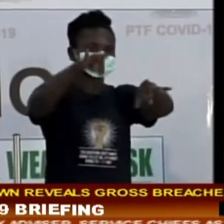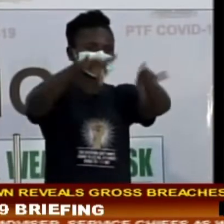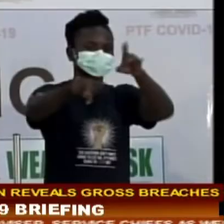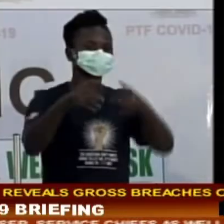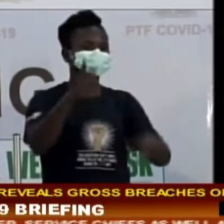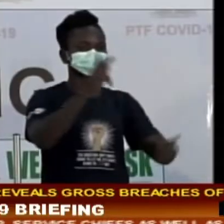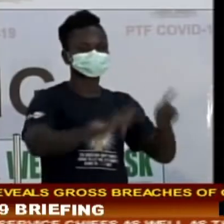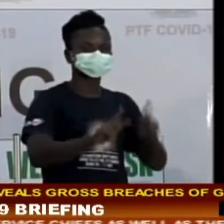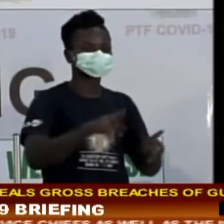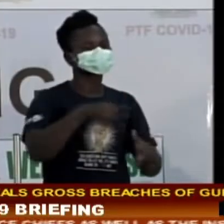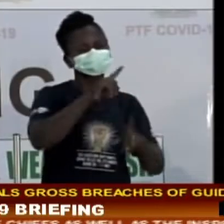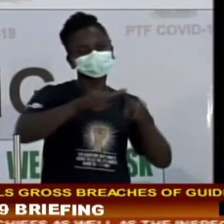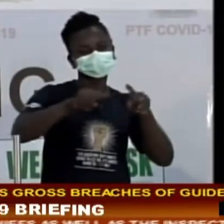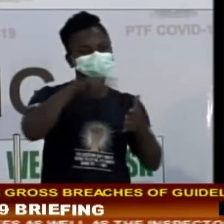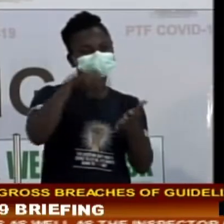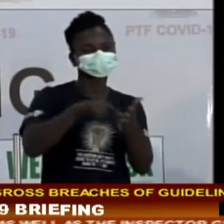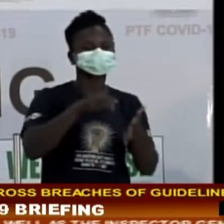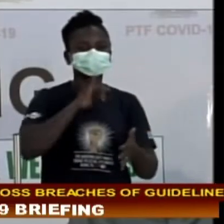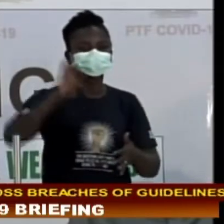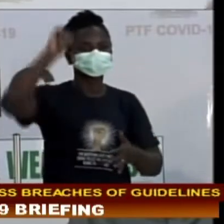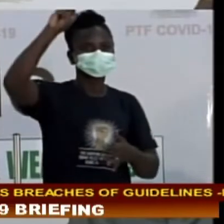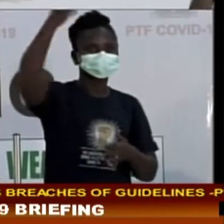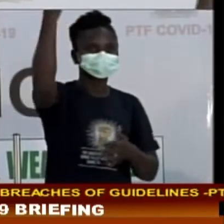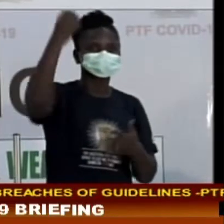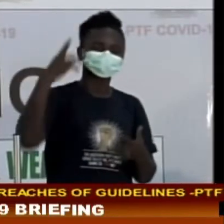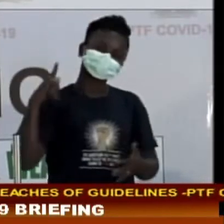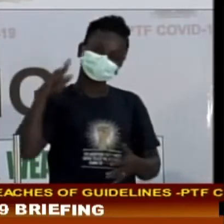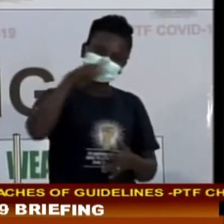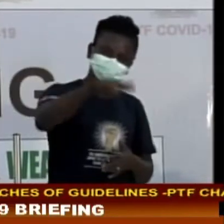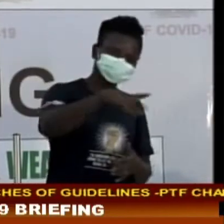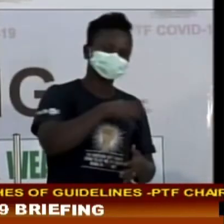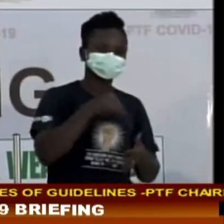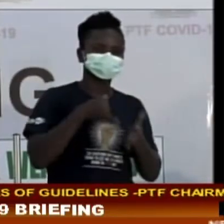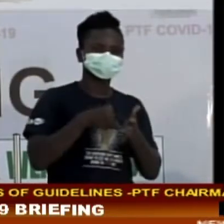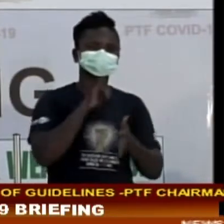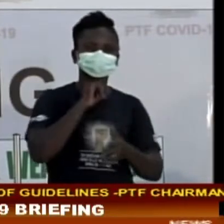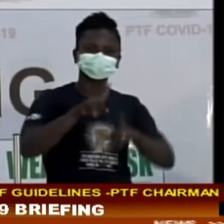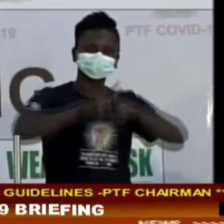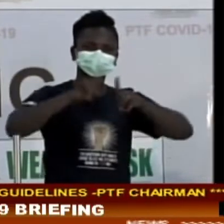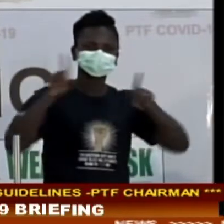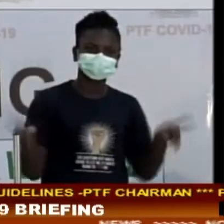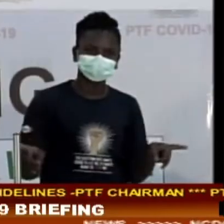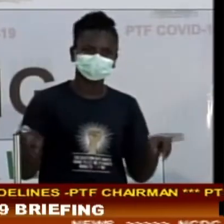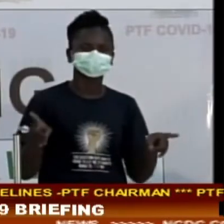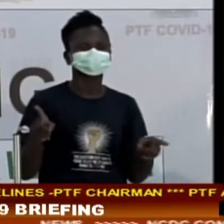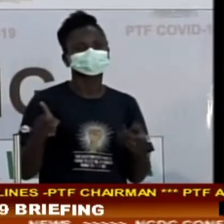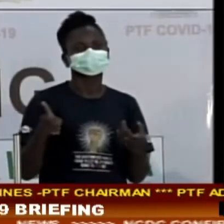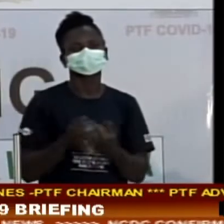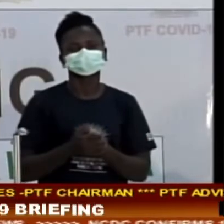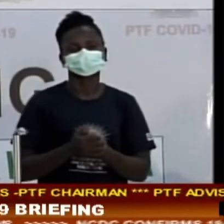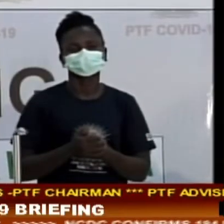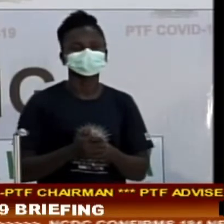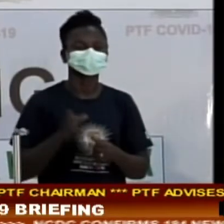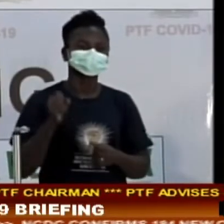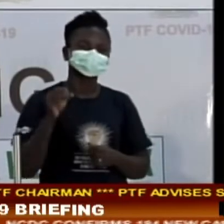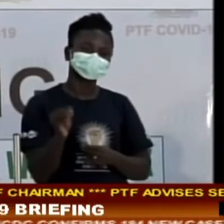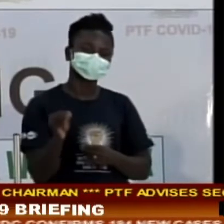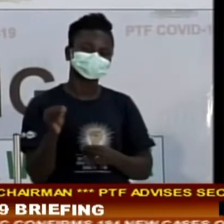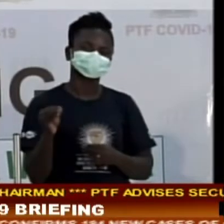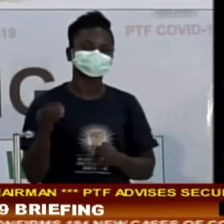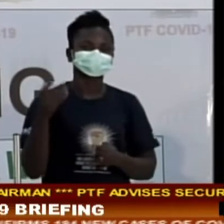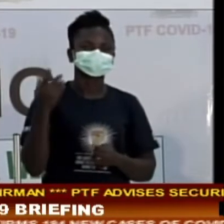that this is an emergency flight and that there is a difference uh between uh the two so um